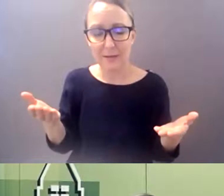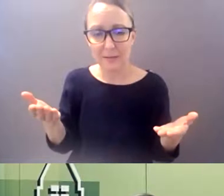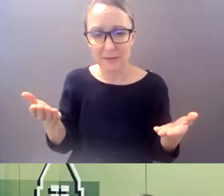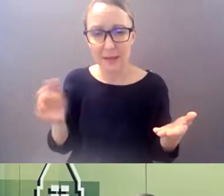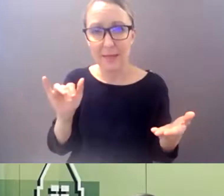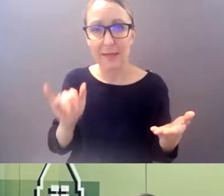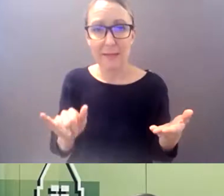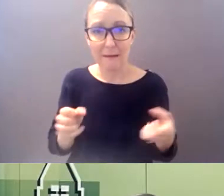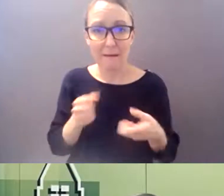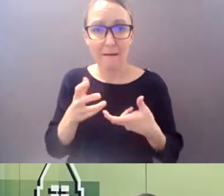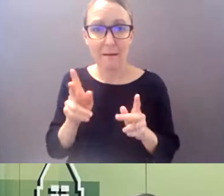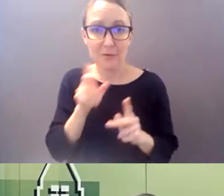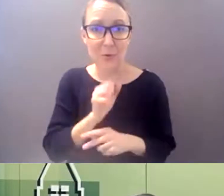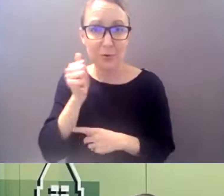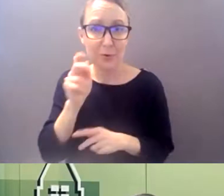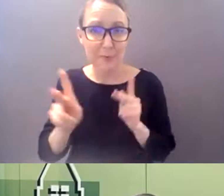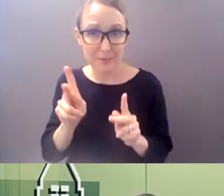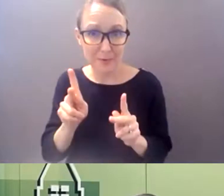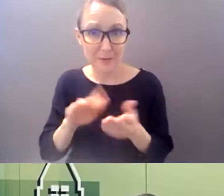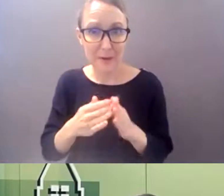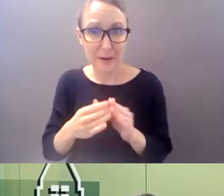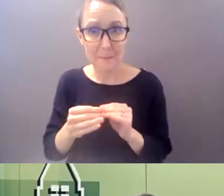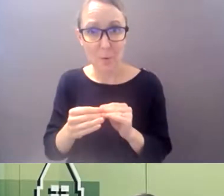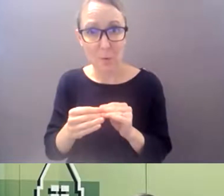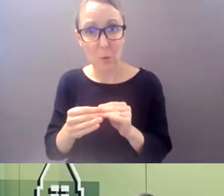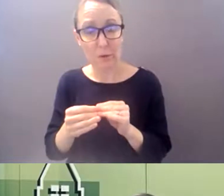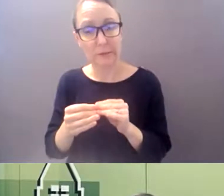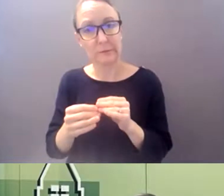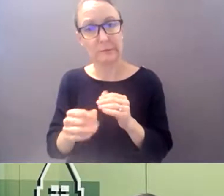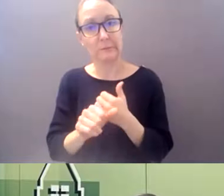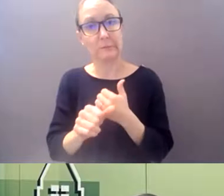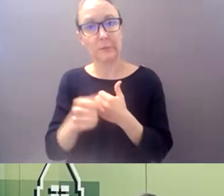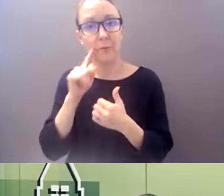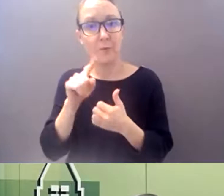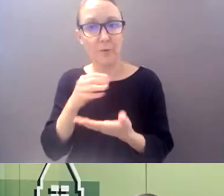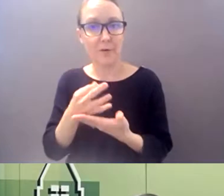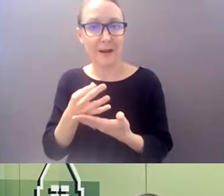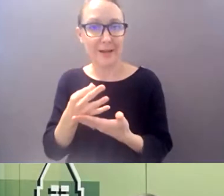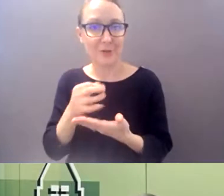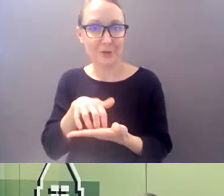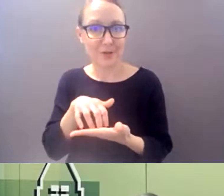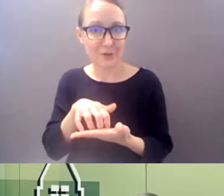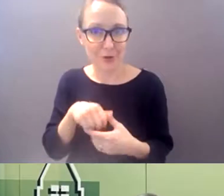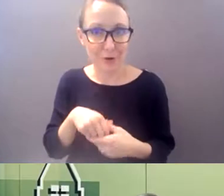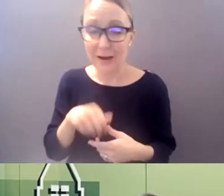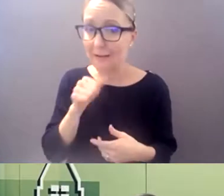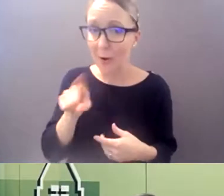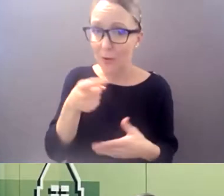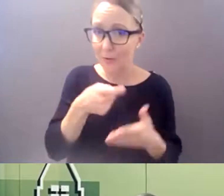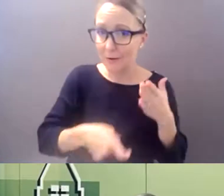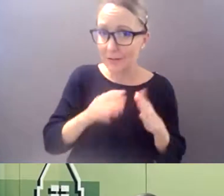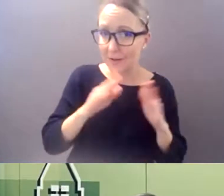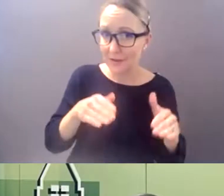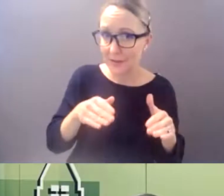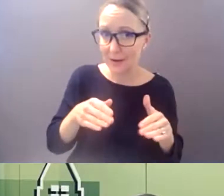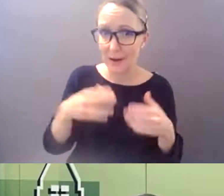predispose older people to becoming more financially insecure. It's not just the cost of housing or